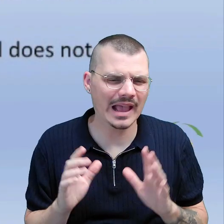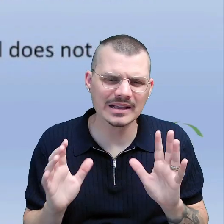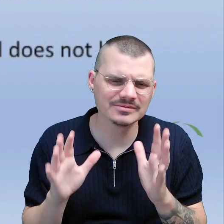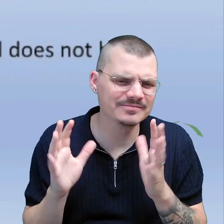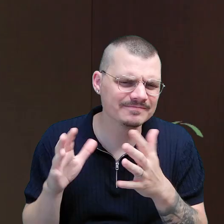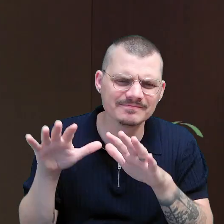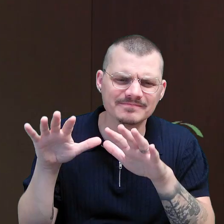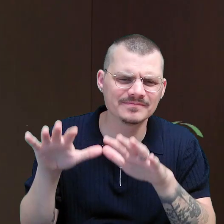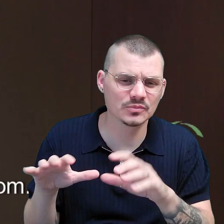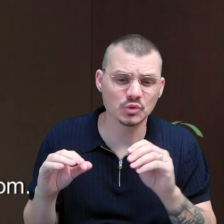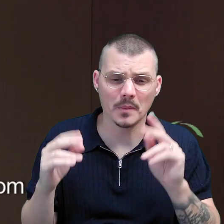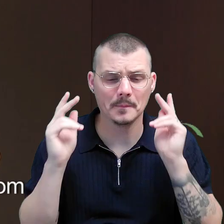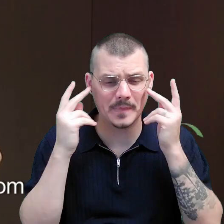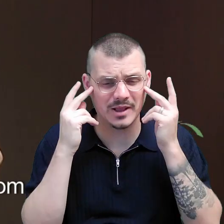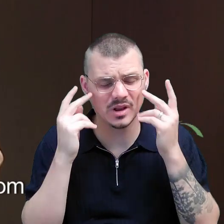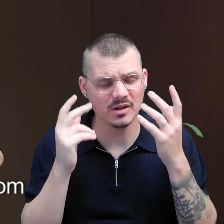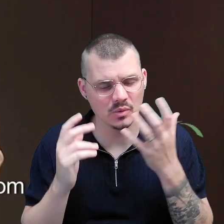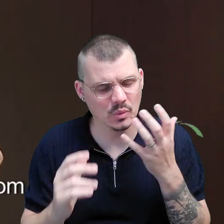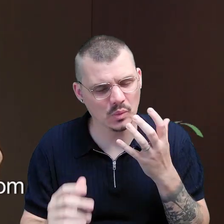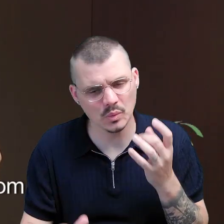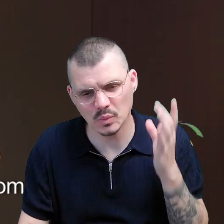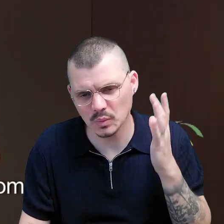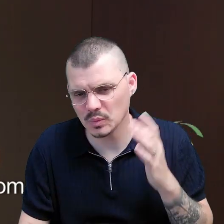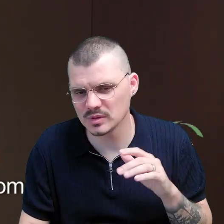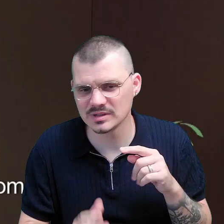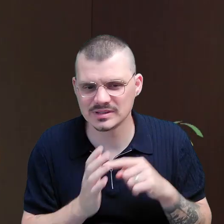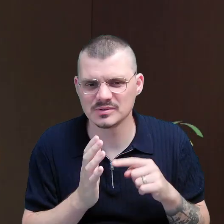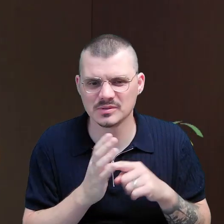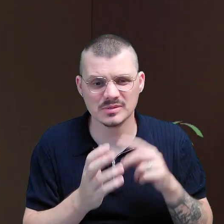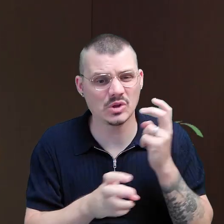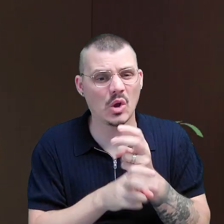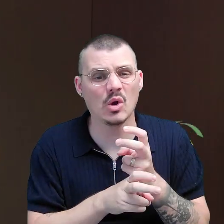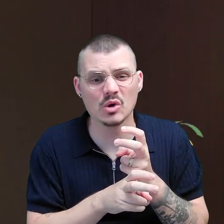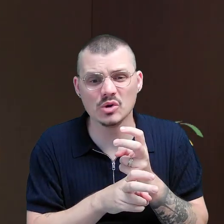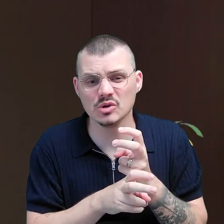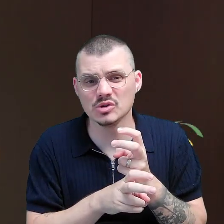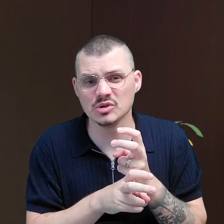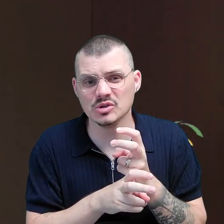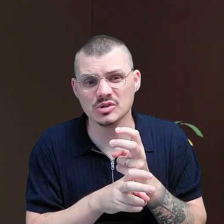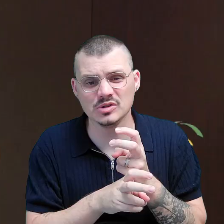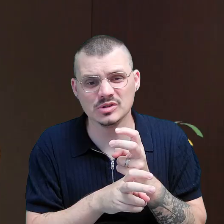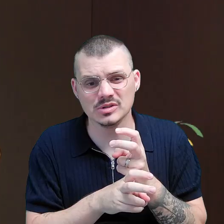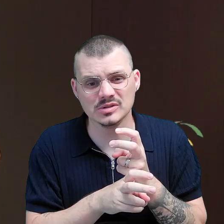Person can't be reassured. So paranoia is a really miserable symptom. Hard